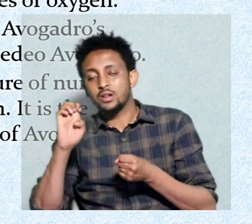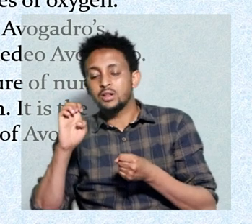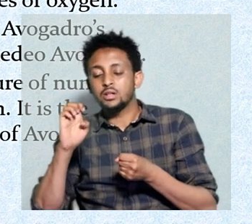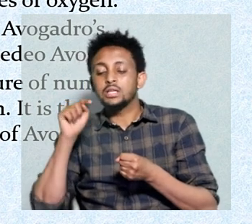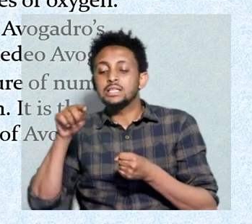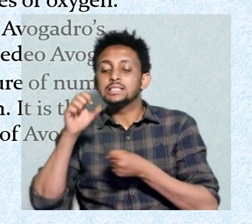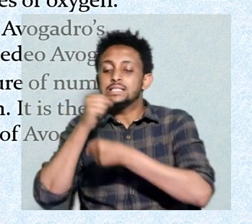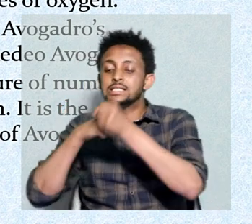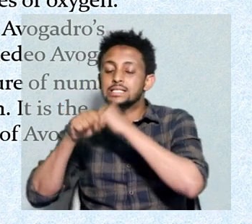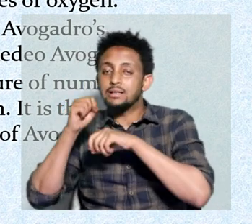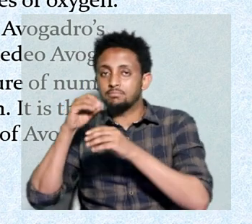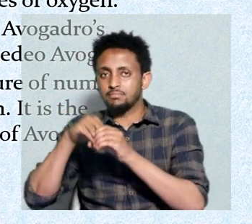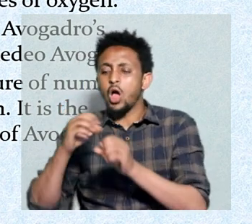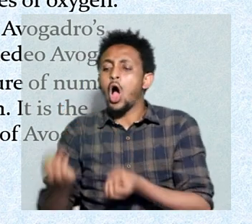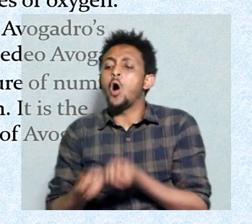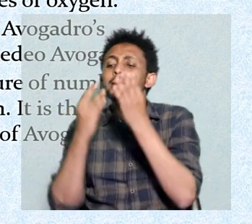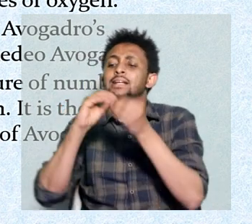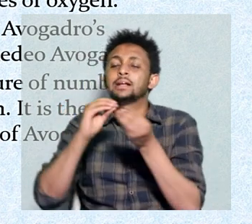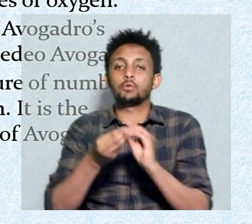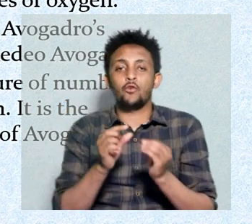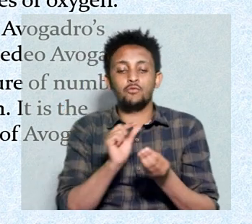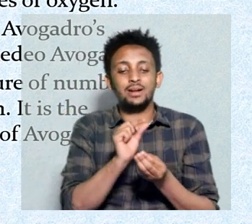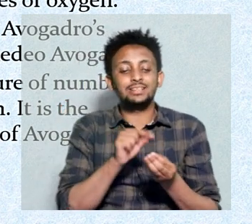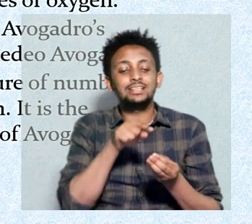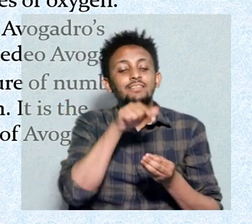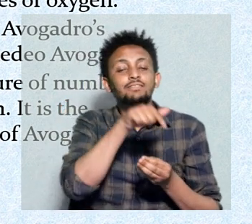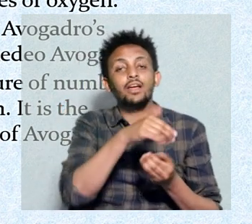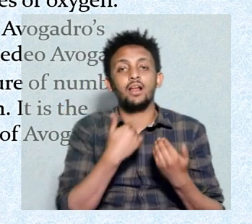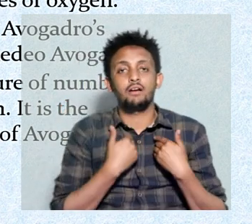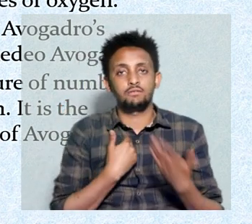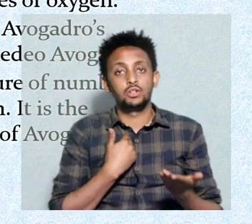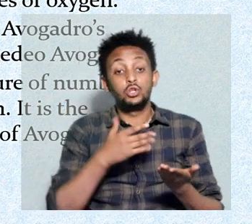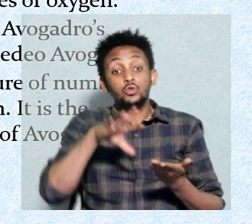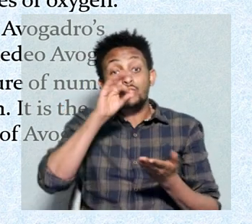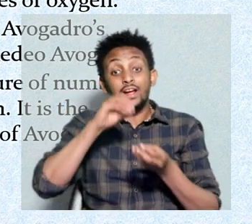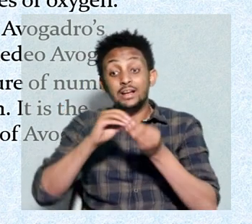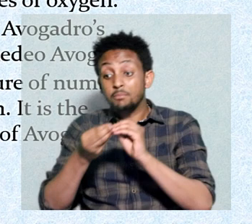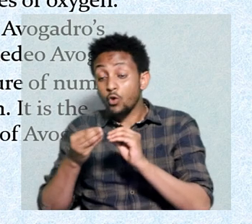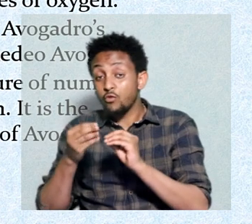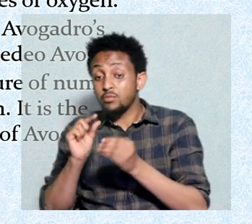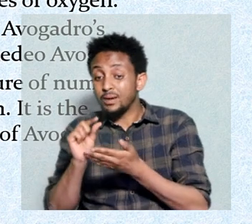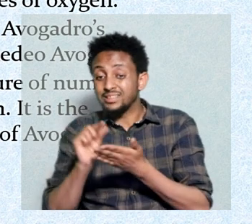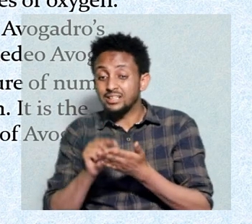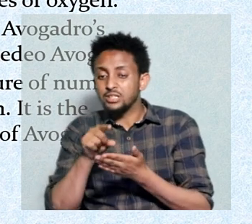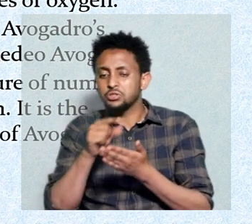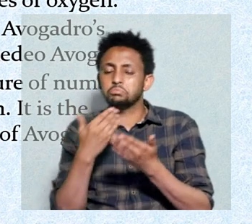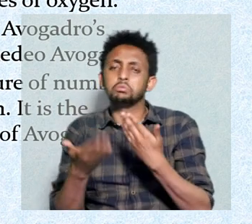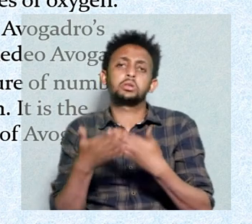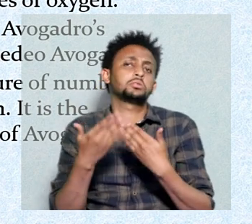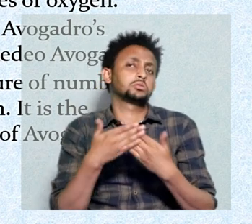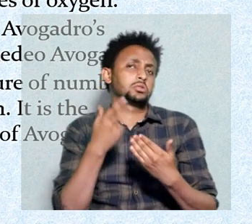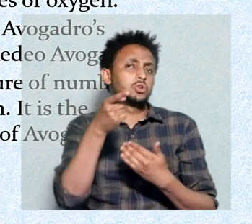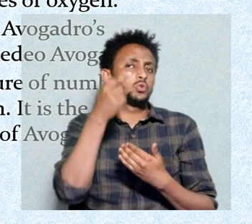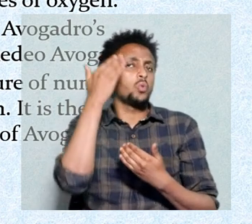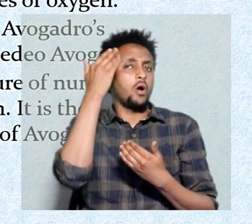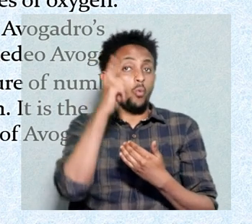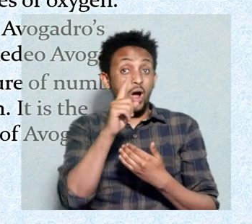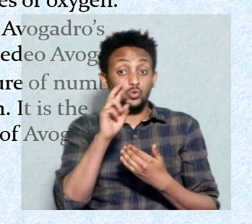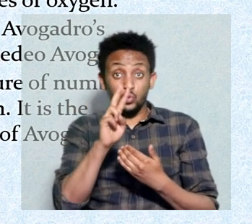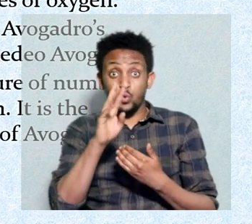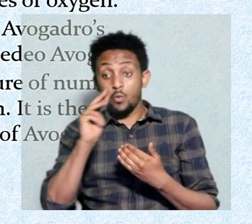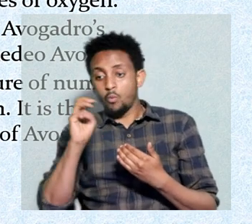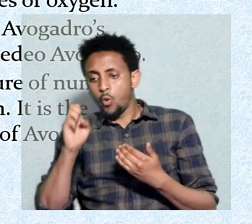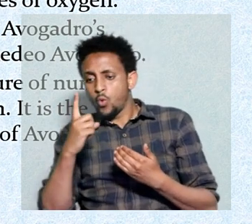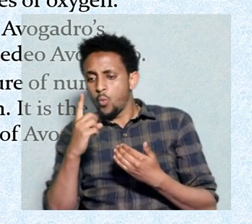two mole in this system, how many number of particles are there? So to find the number of particles, it's so easy. If you have 2 mole,